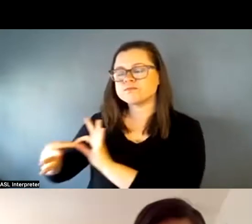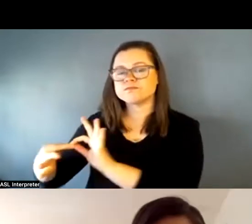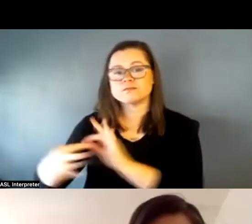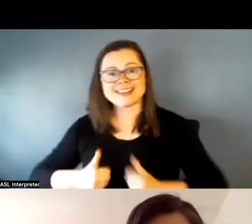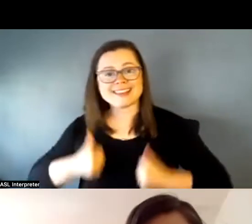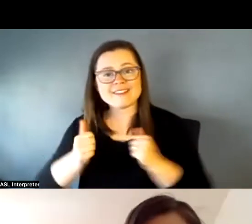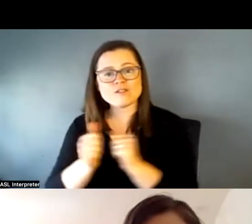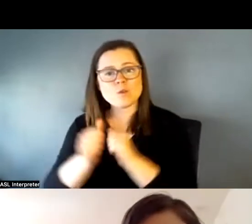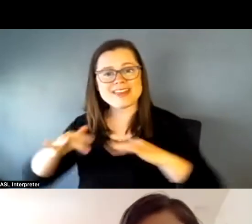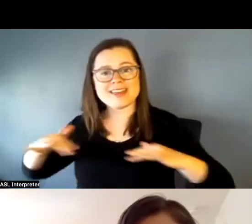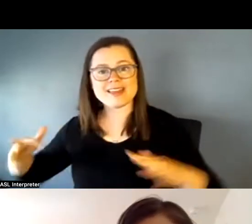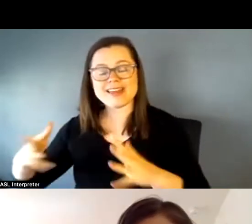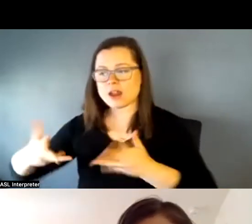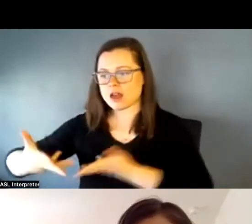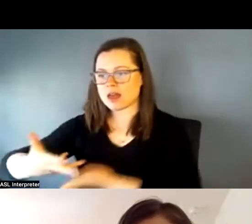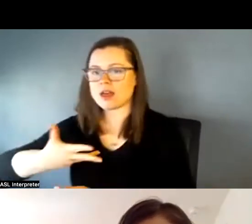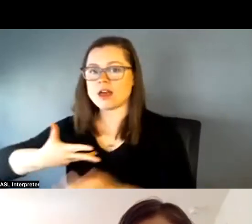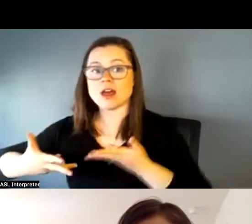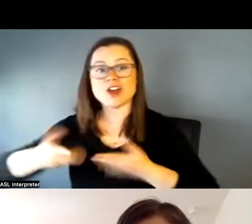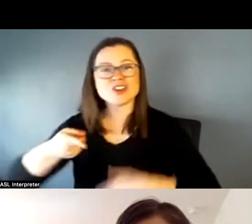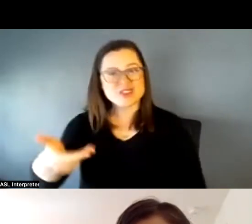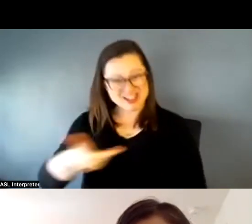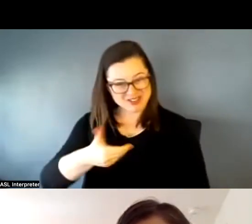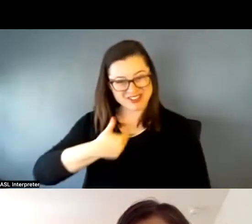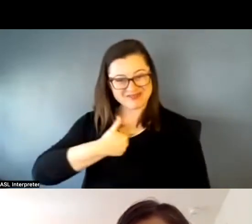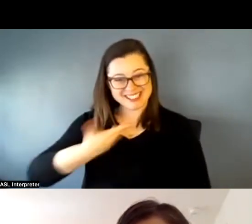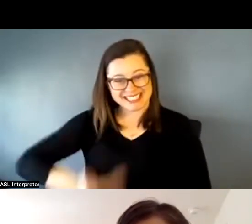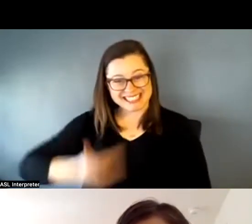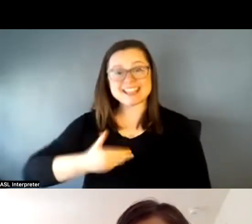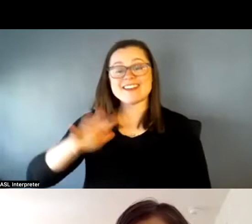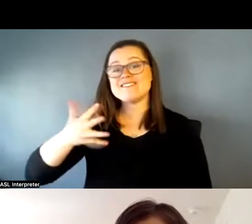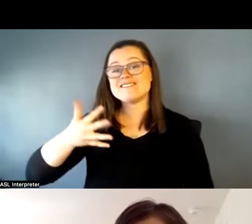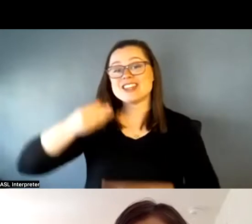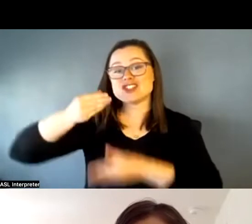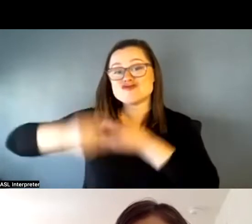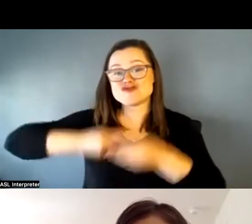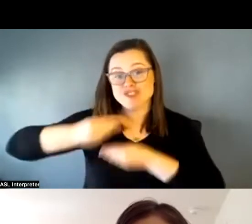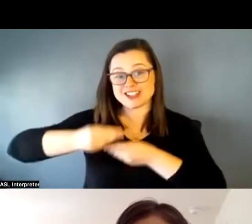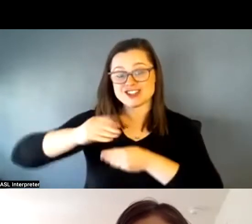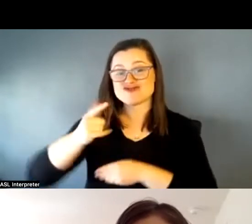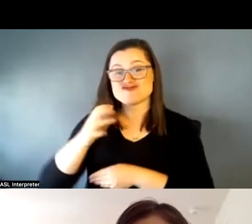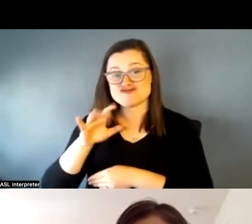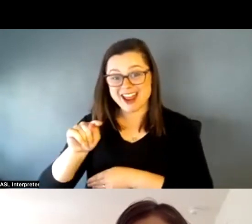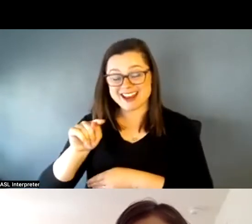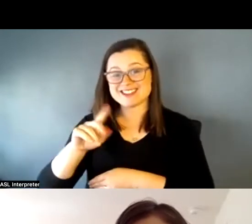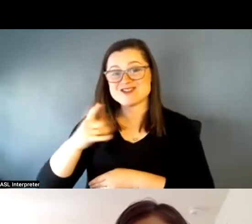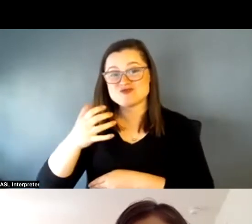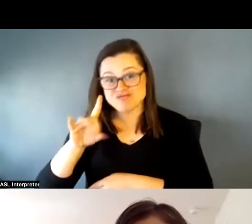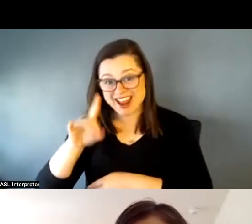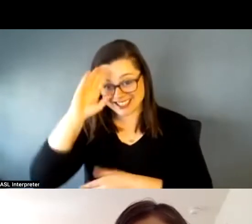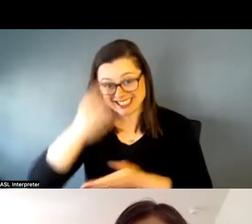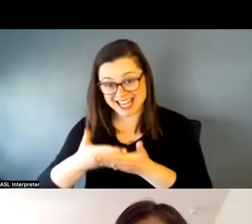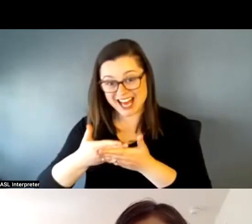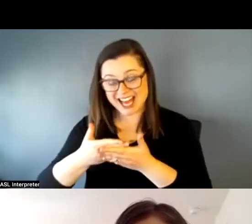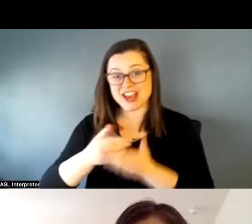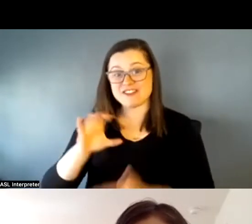me as fifth generation great grandson of Chief Seattle. And so in 1851, he's standing on